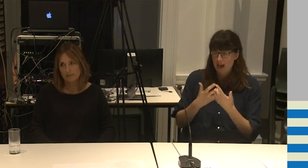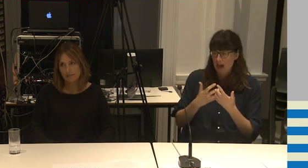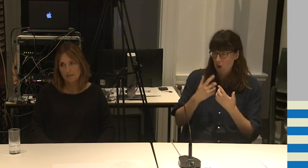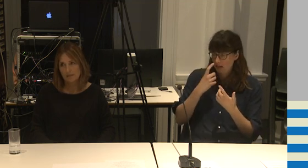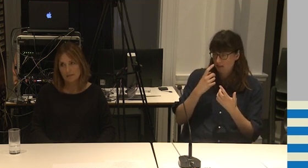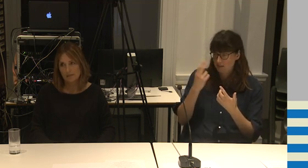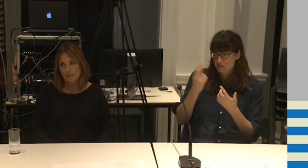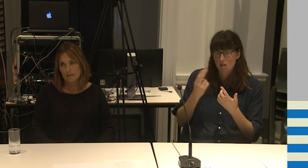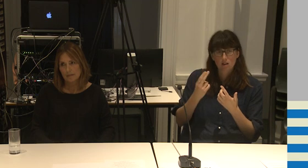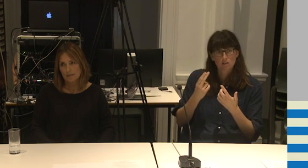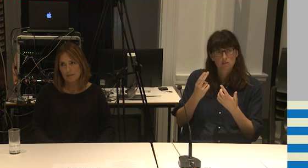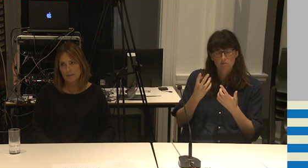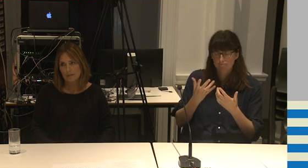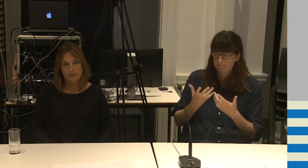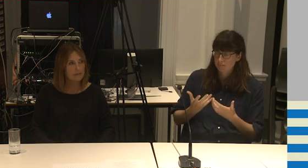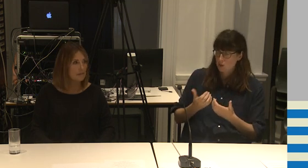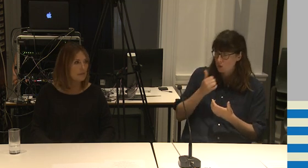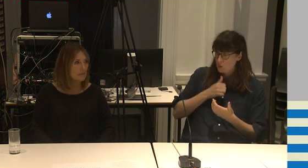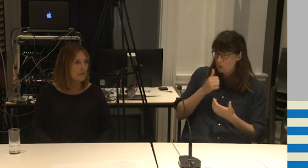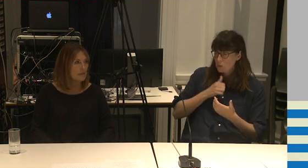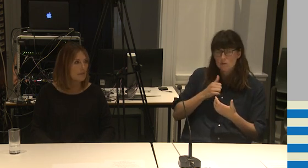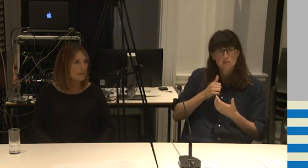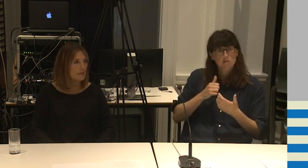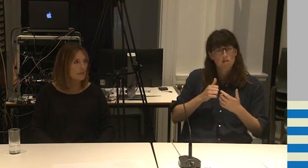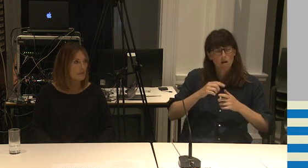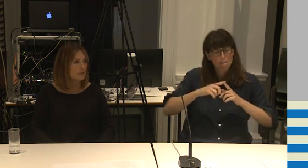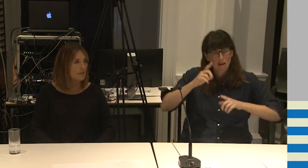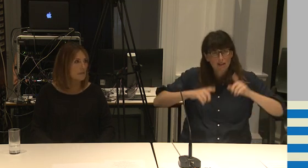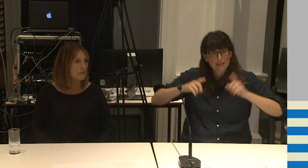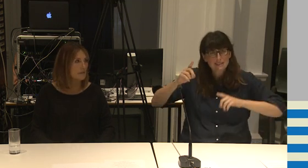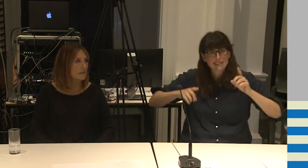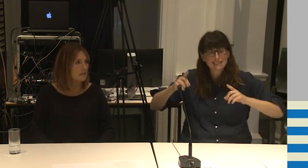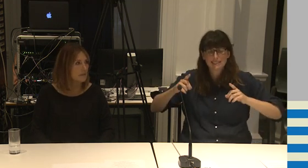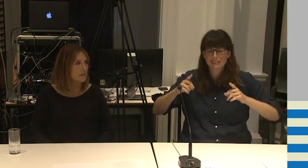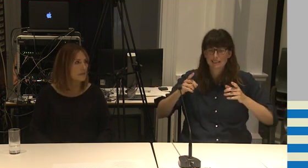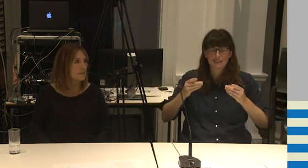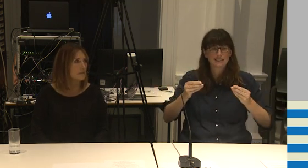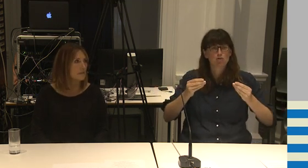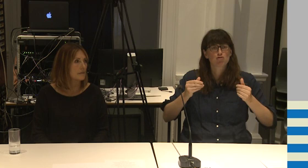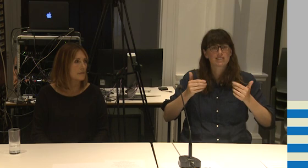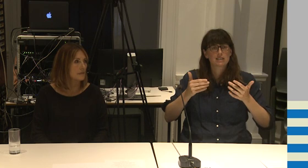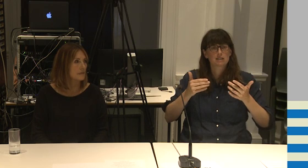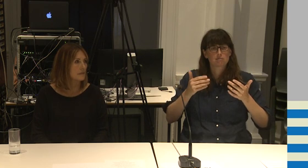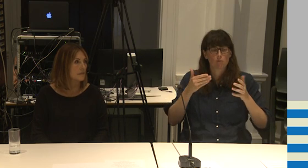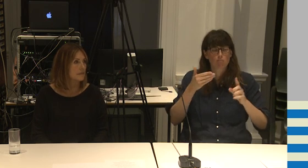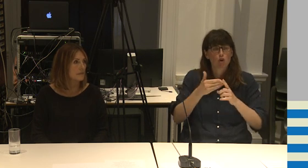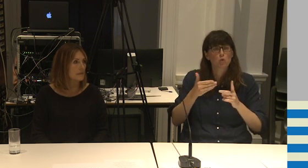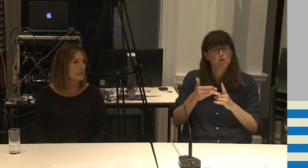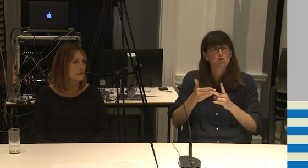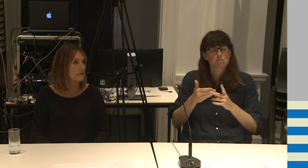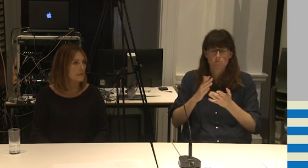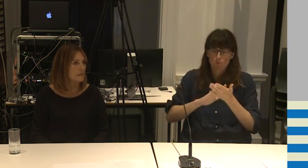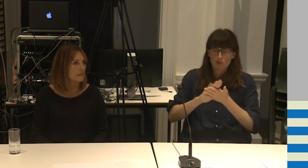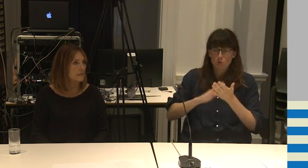as designers adopt a multi-sensory approach in order to design and experience space more inclusively? And this really came out of the fact